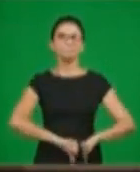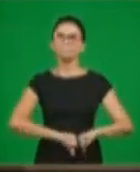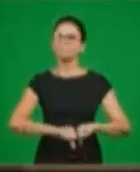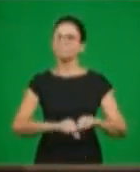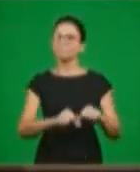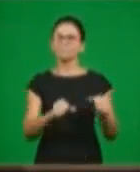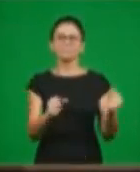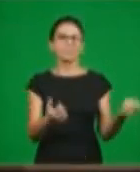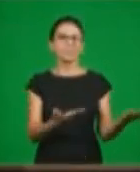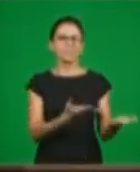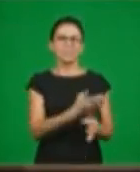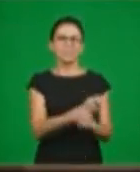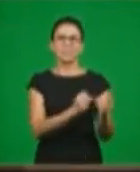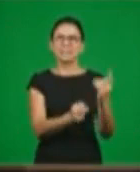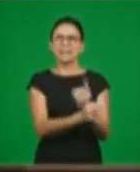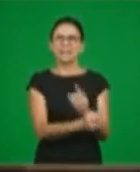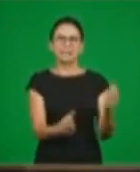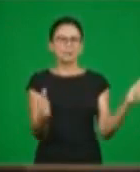left alone,